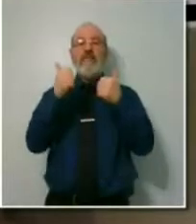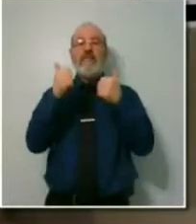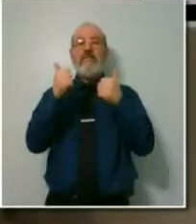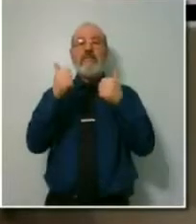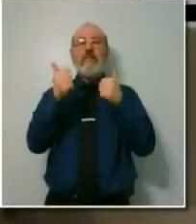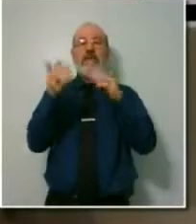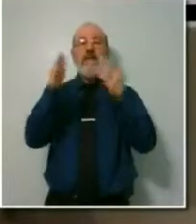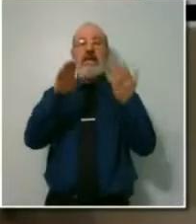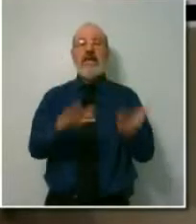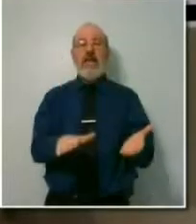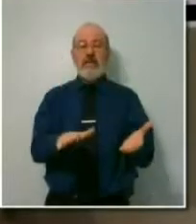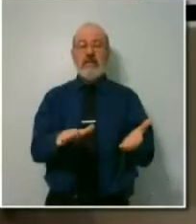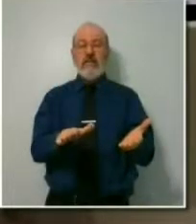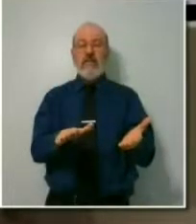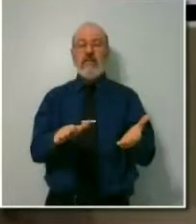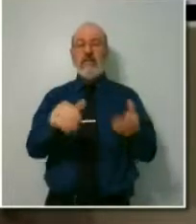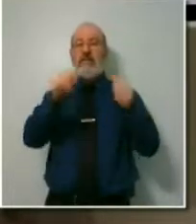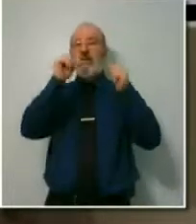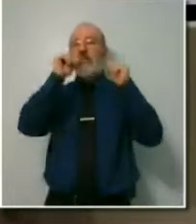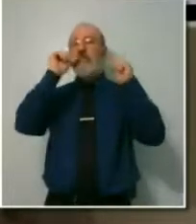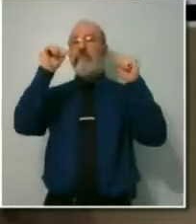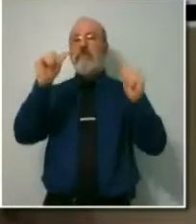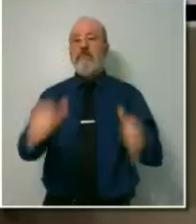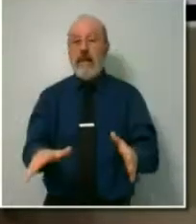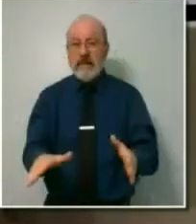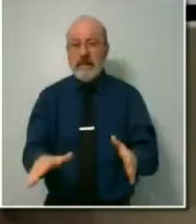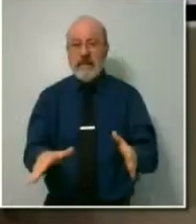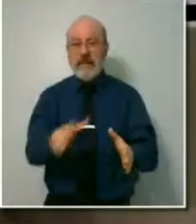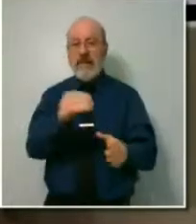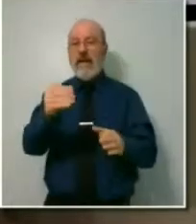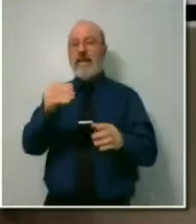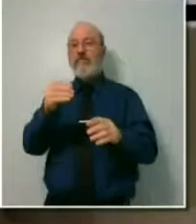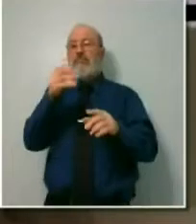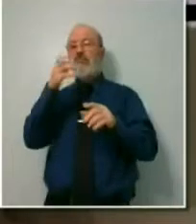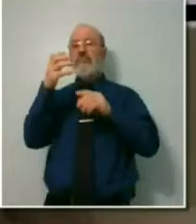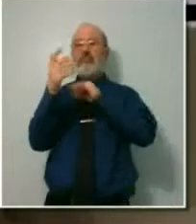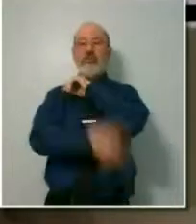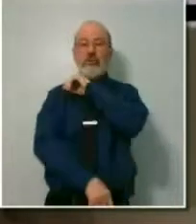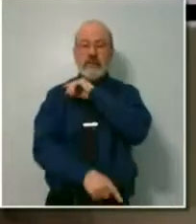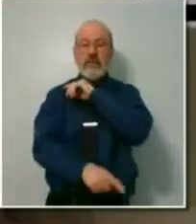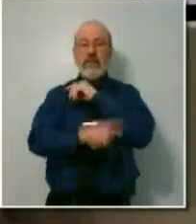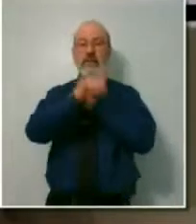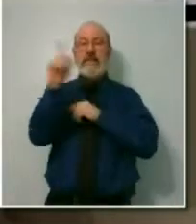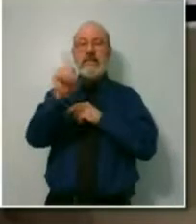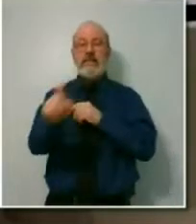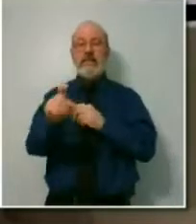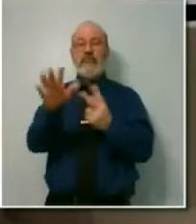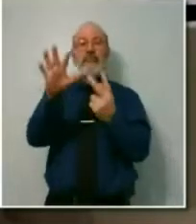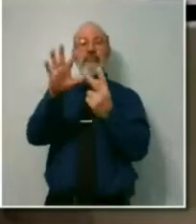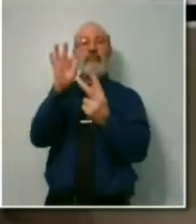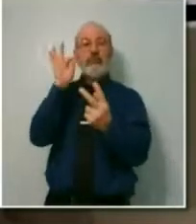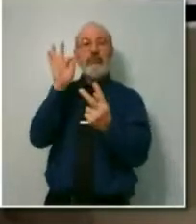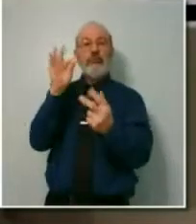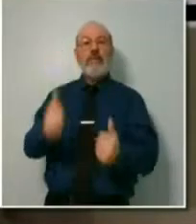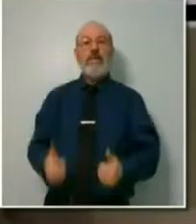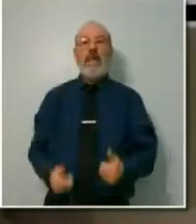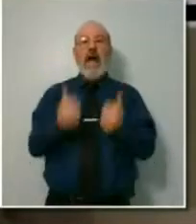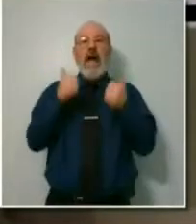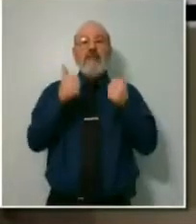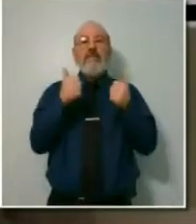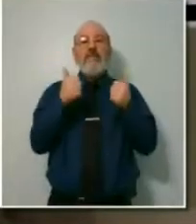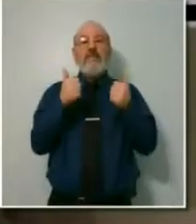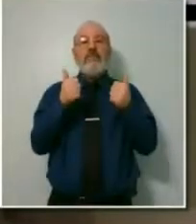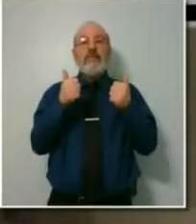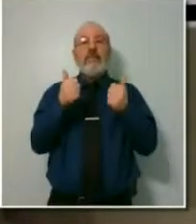death, blessing and cursing. Therefore choose life, that both